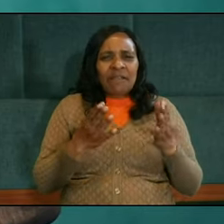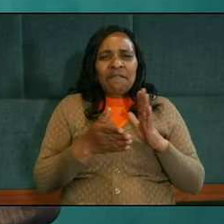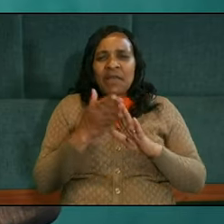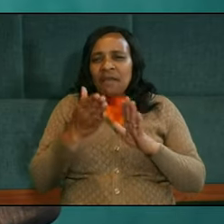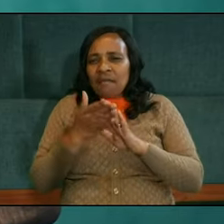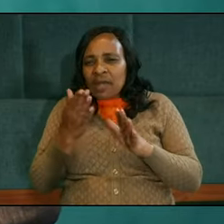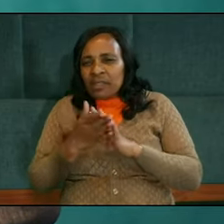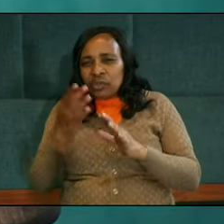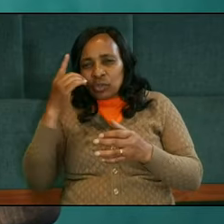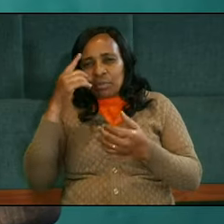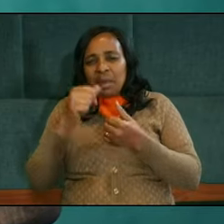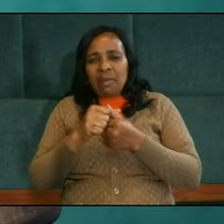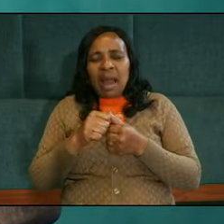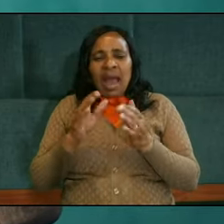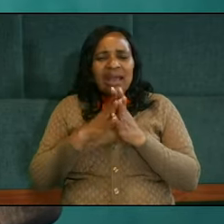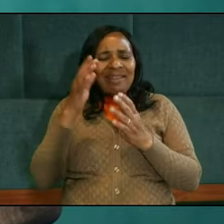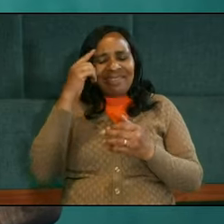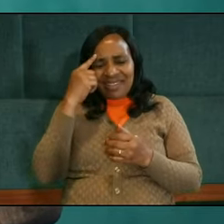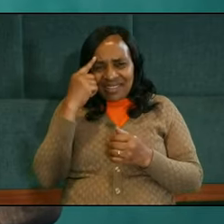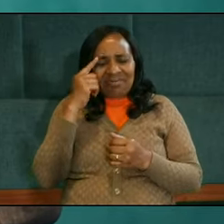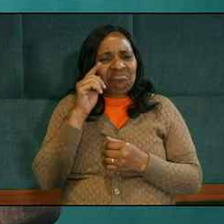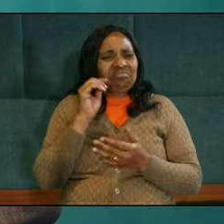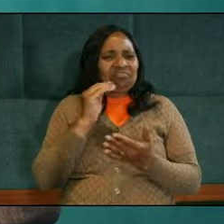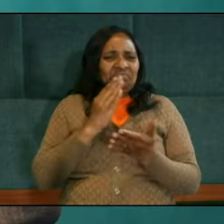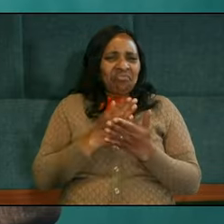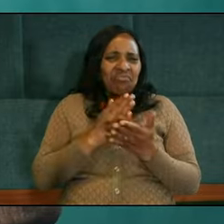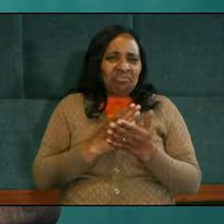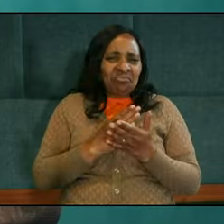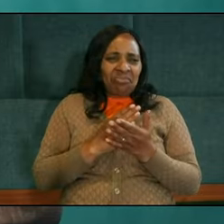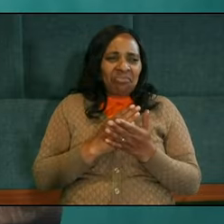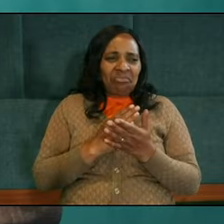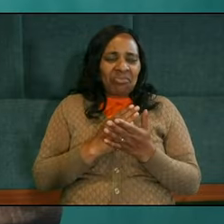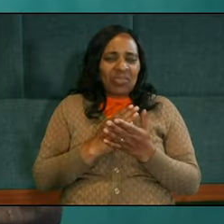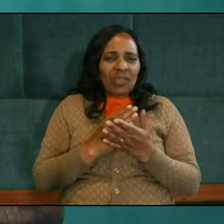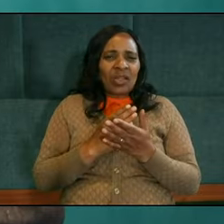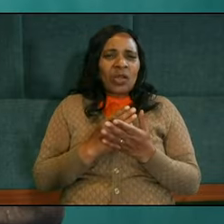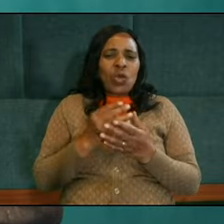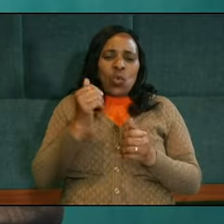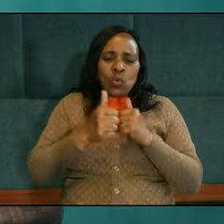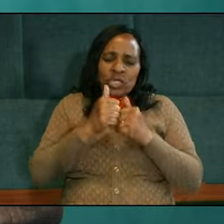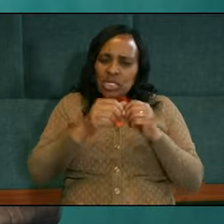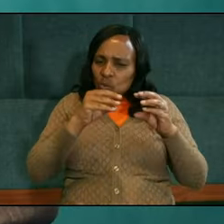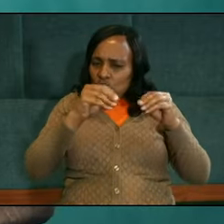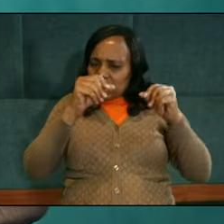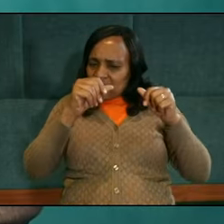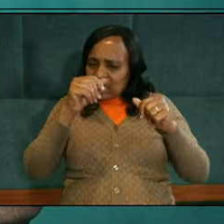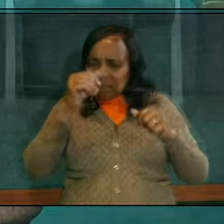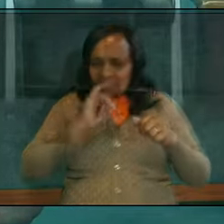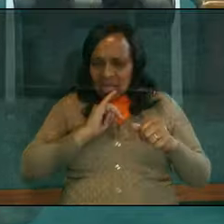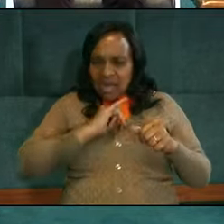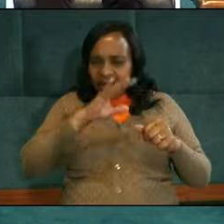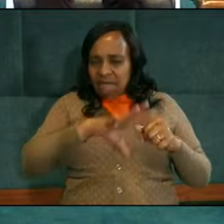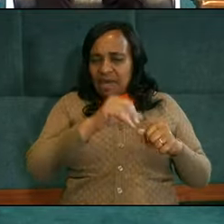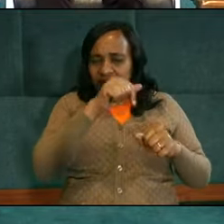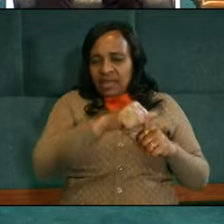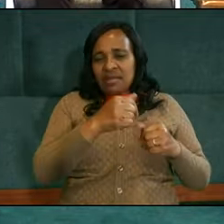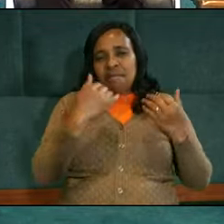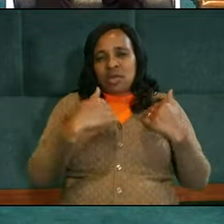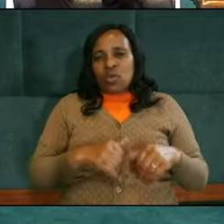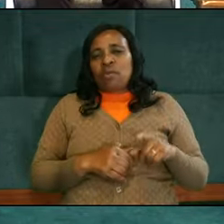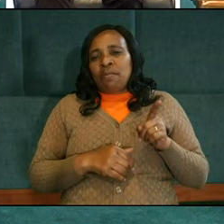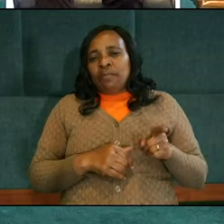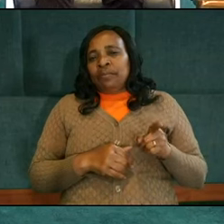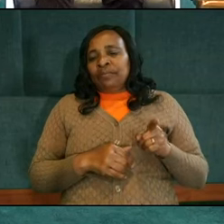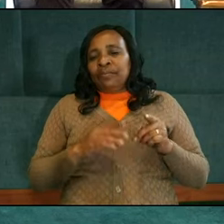to realize that and to change his ways. And that's one of the qualities I found desirable in him. Great.